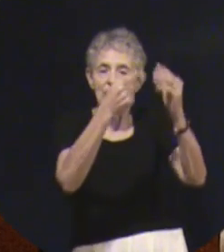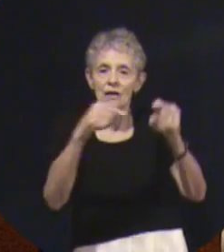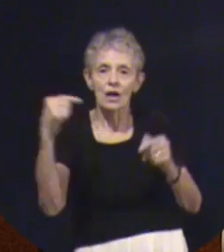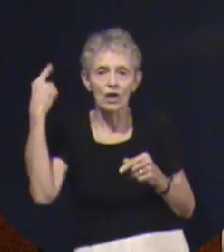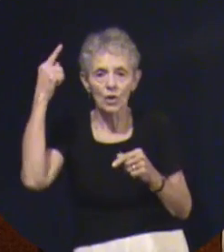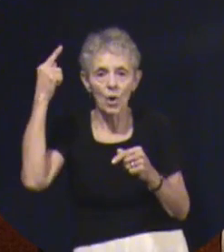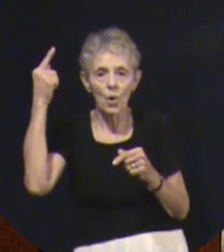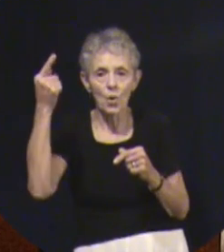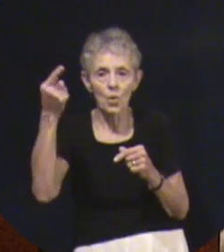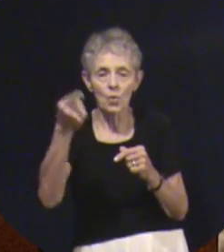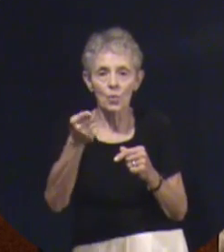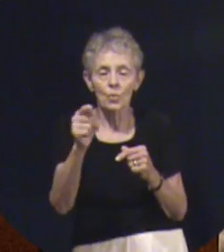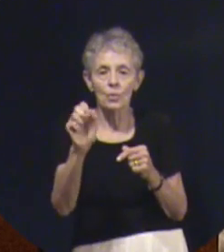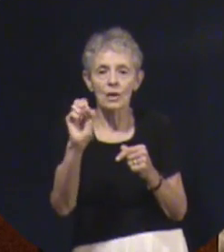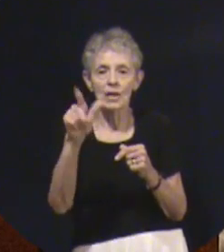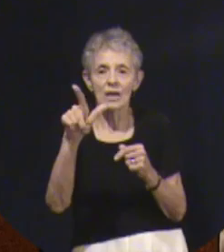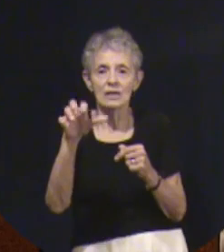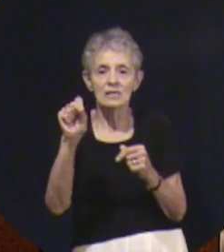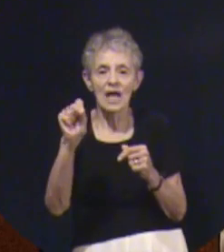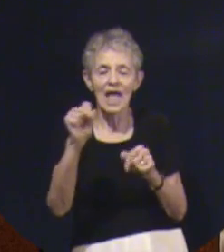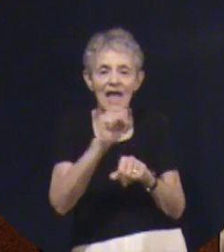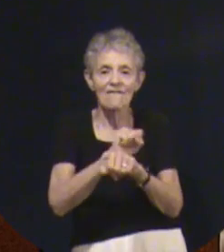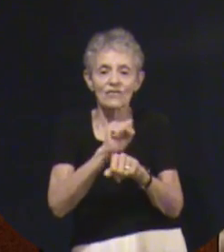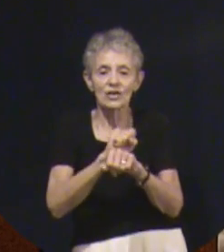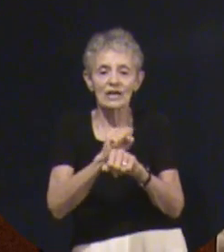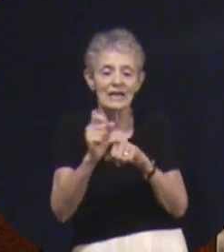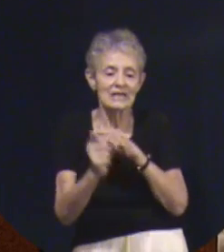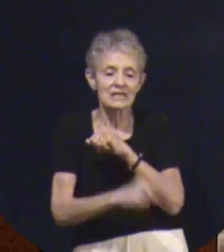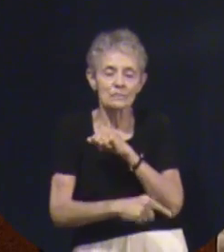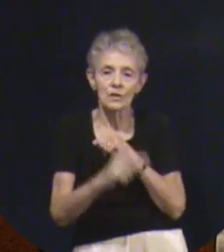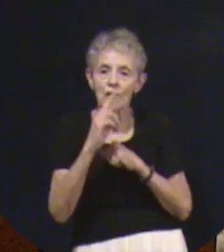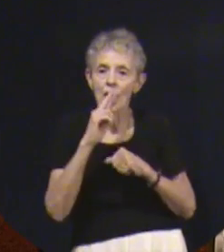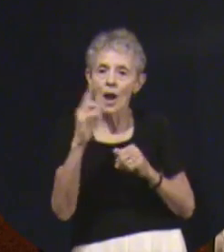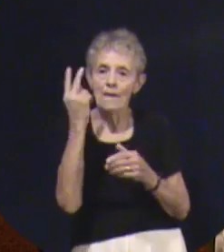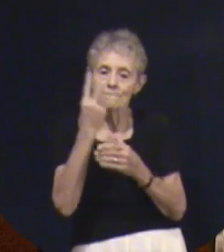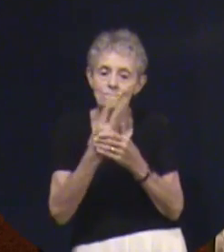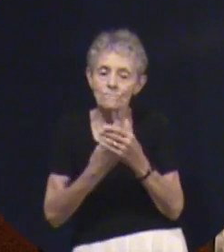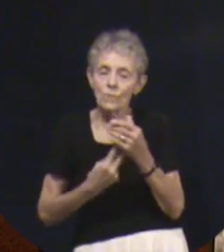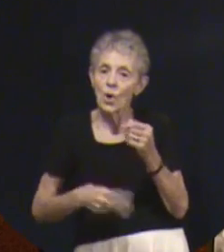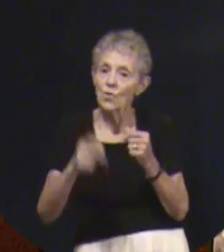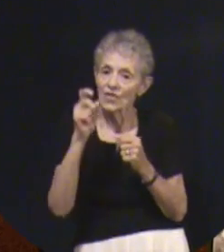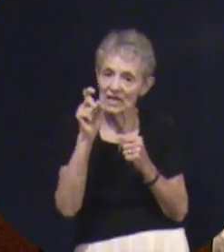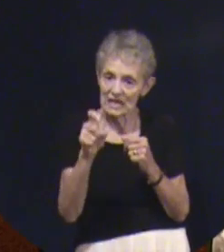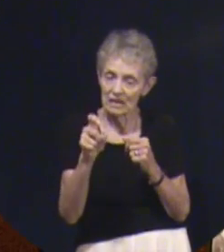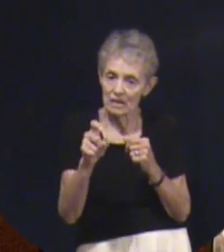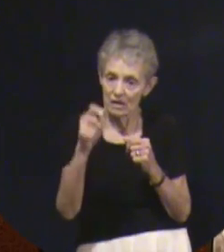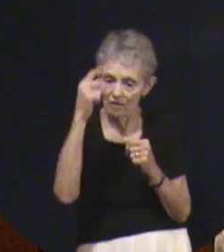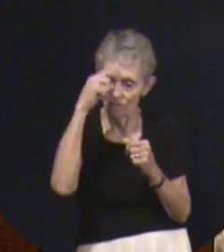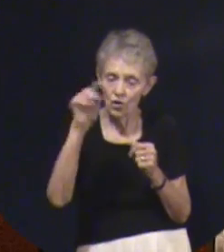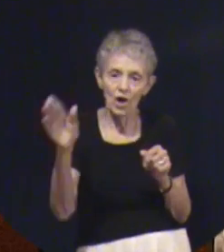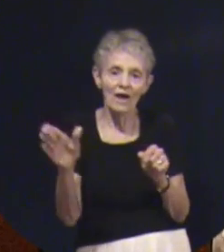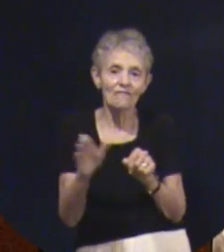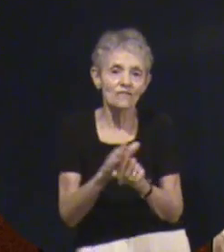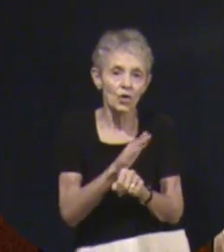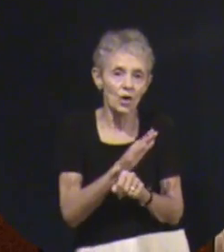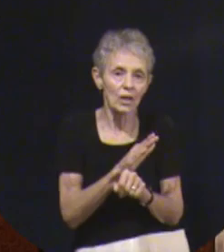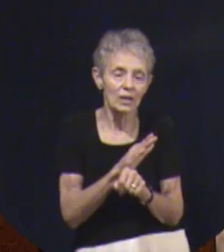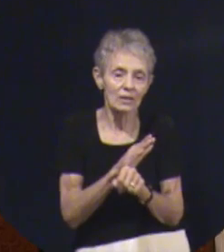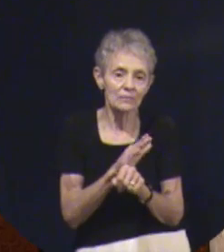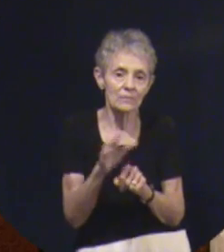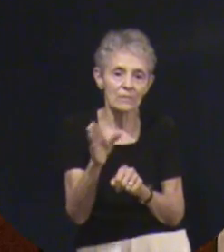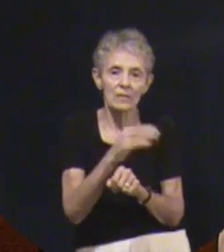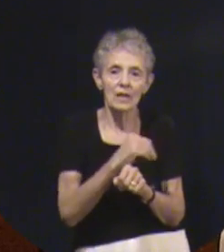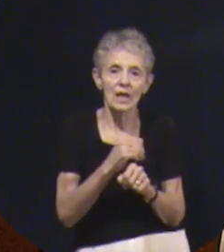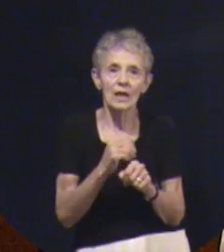Effort and discipline are both needed for a full